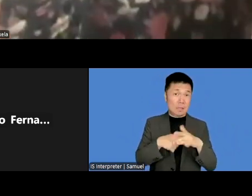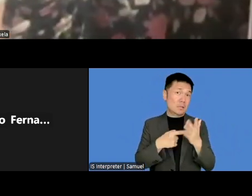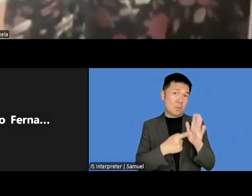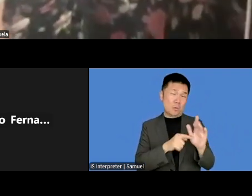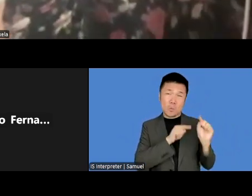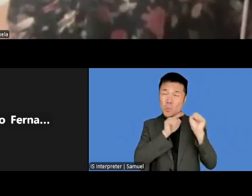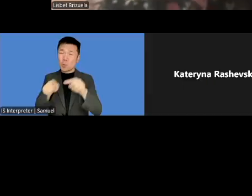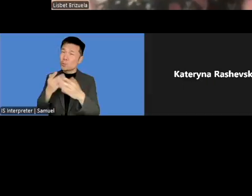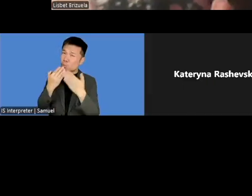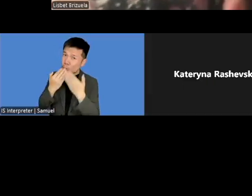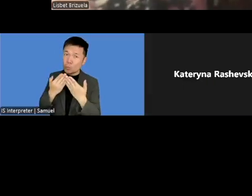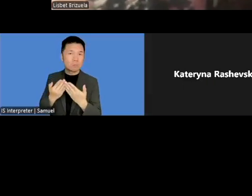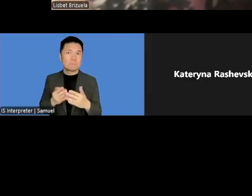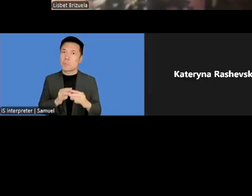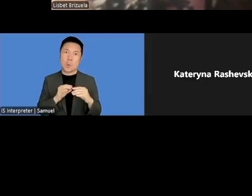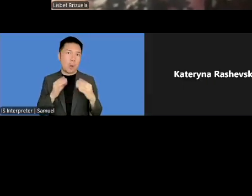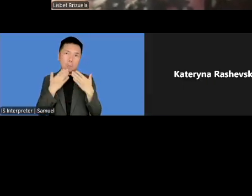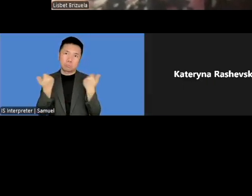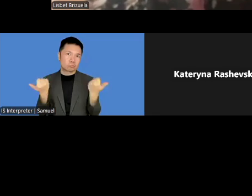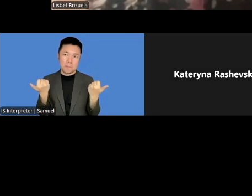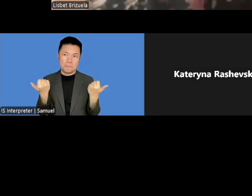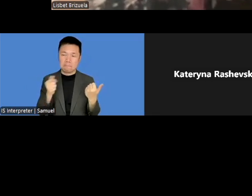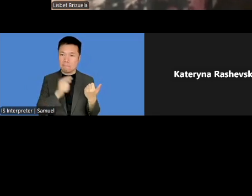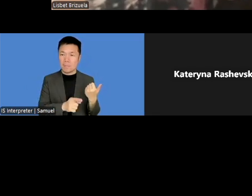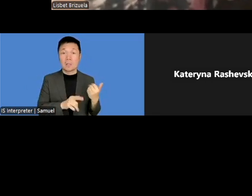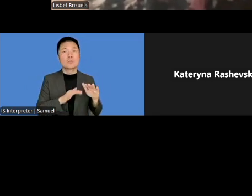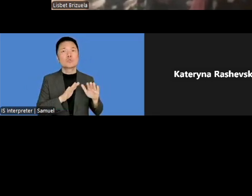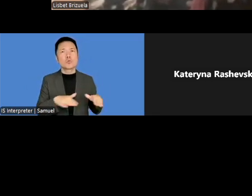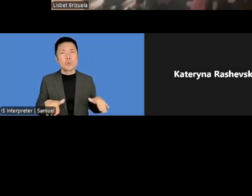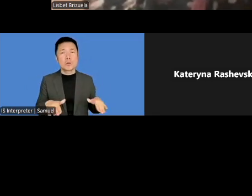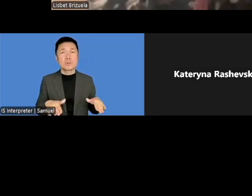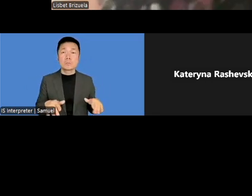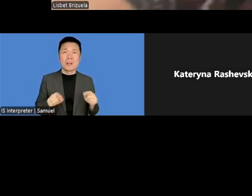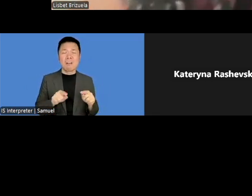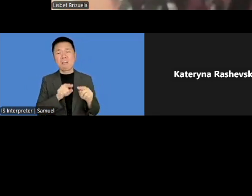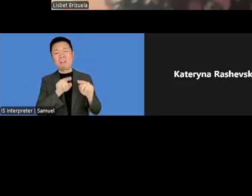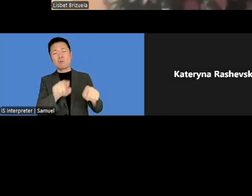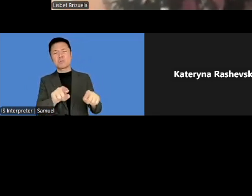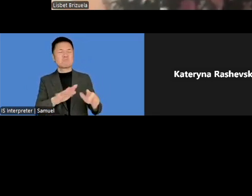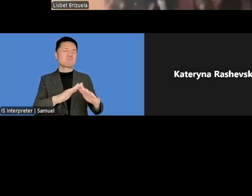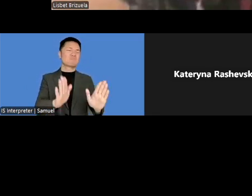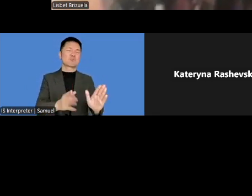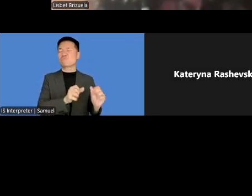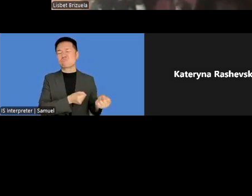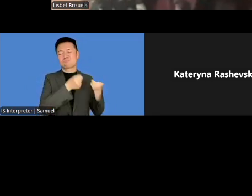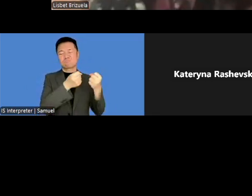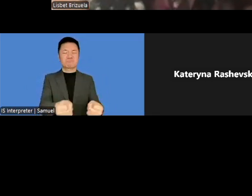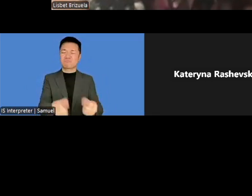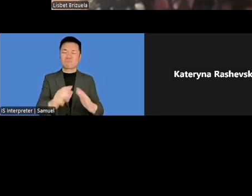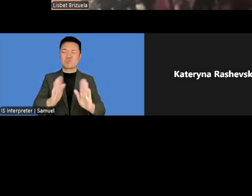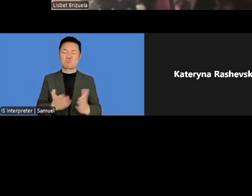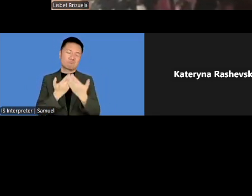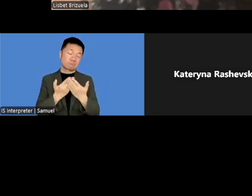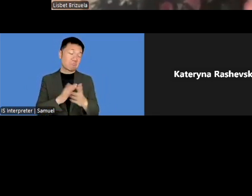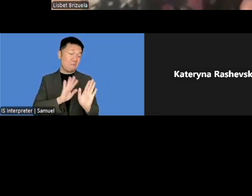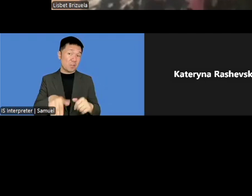The children have to go to special education schools instead of inclusive schools. So we also visited